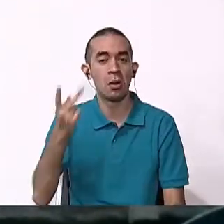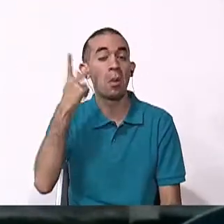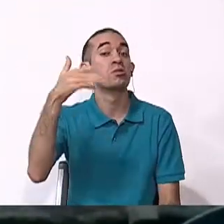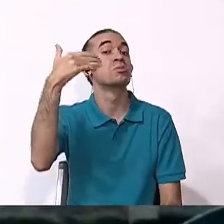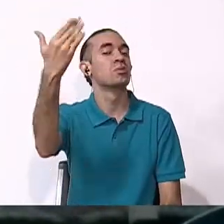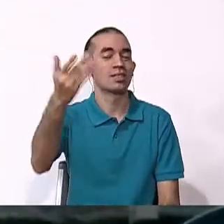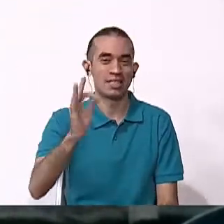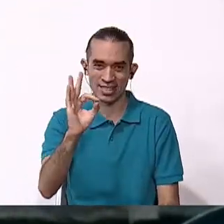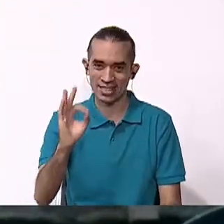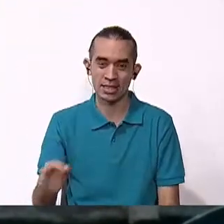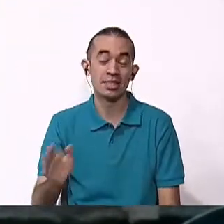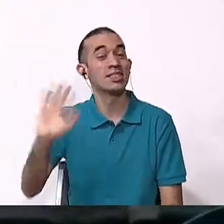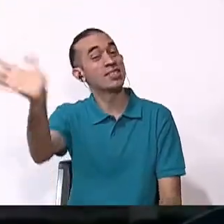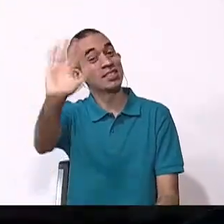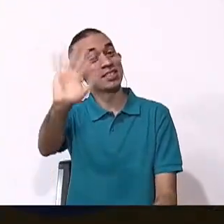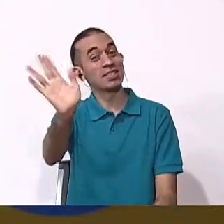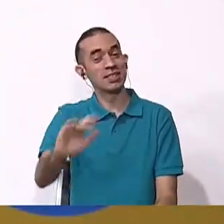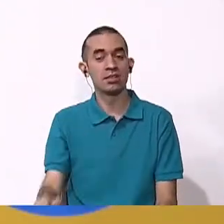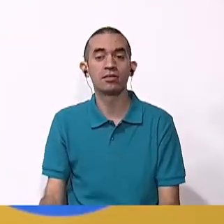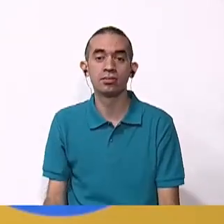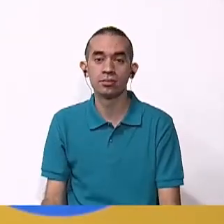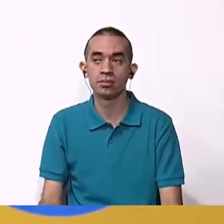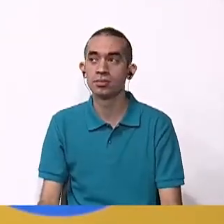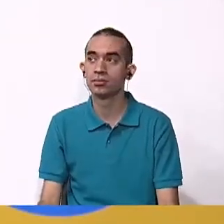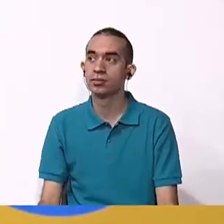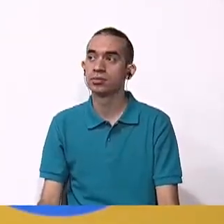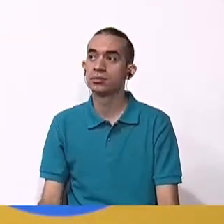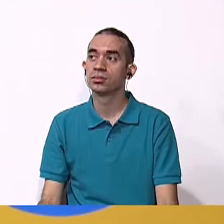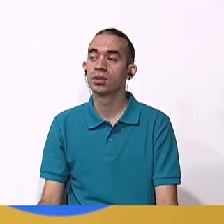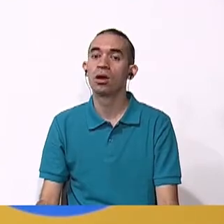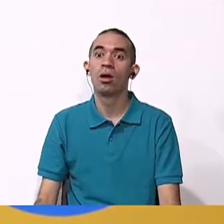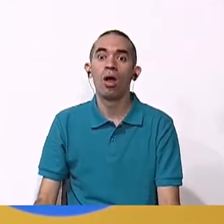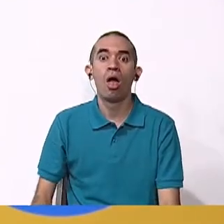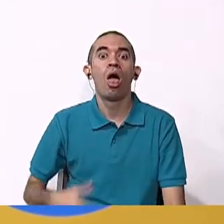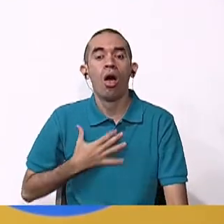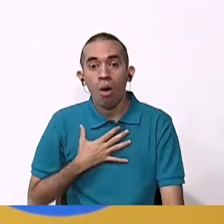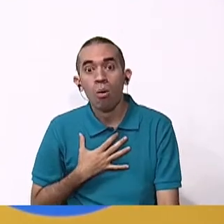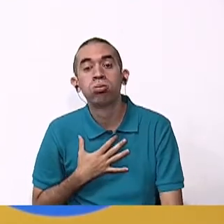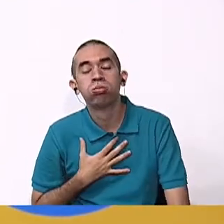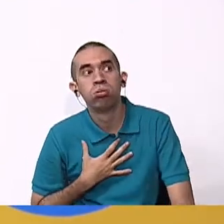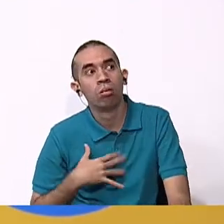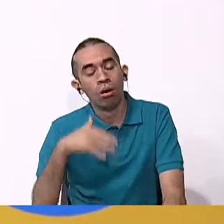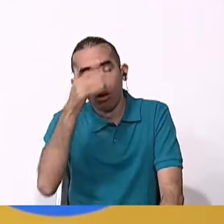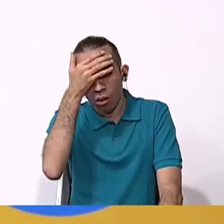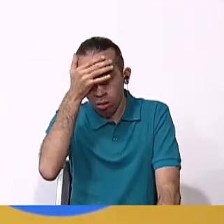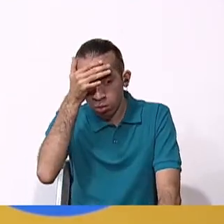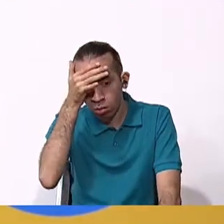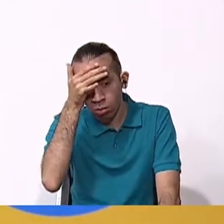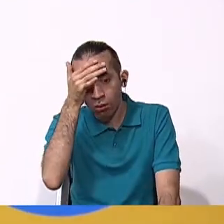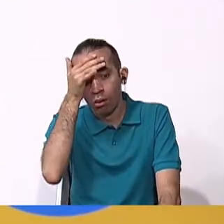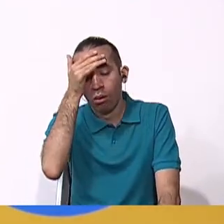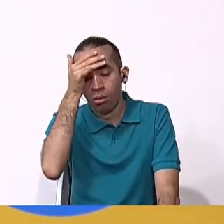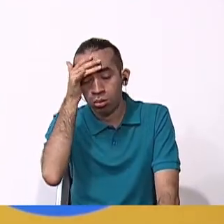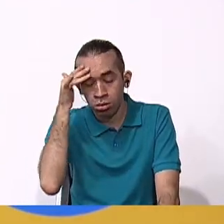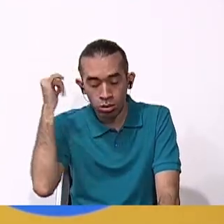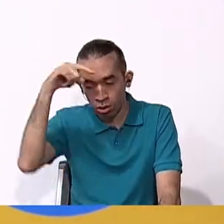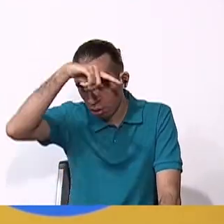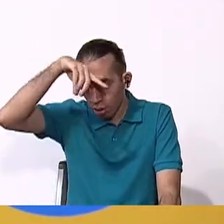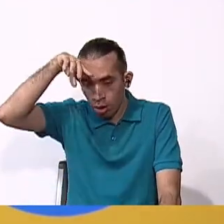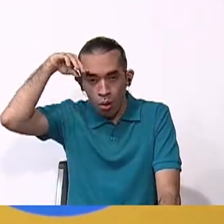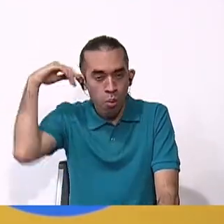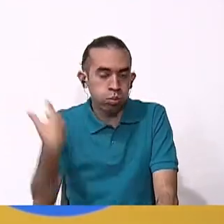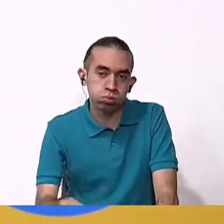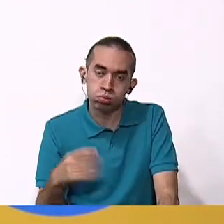later. Bye-bye. Woof. Woof. Oh. Hi,